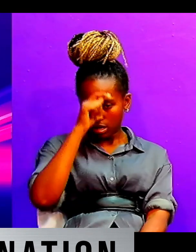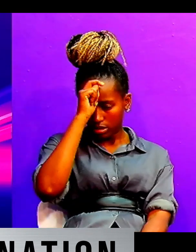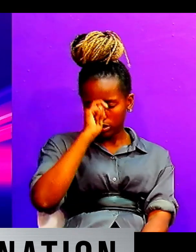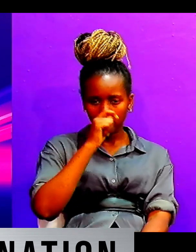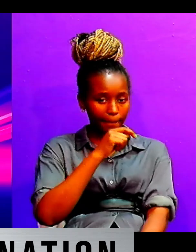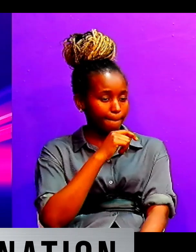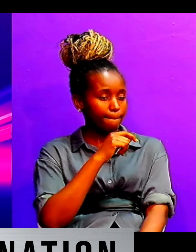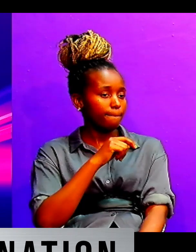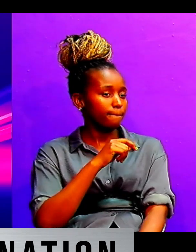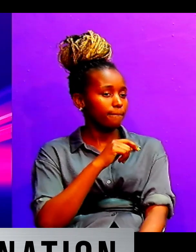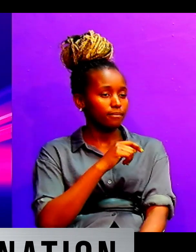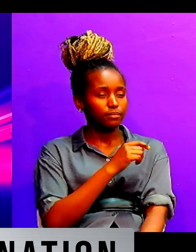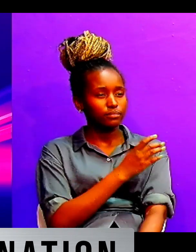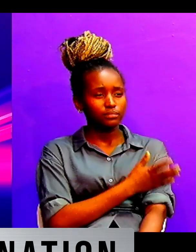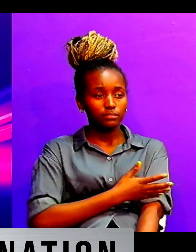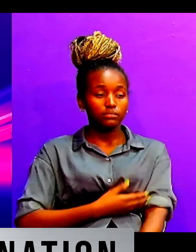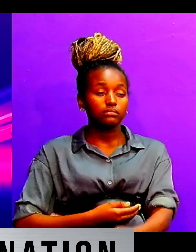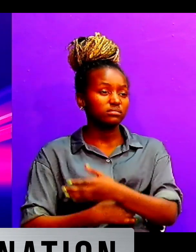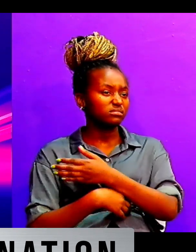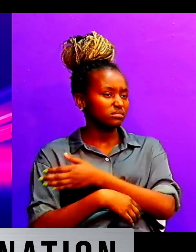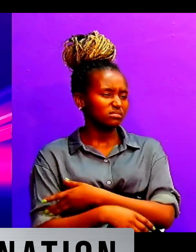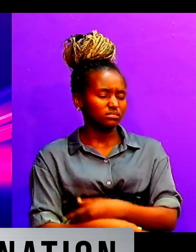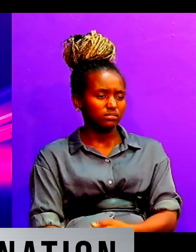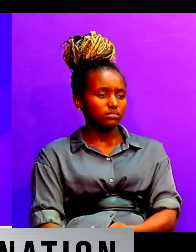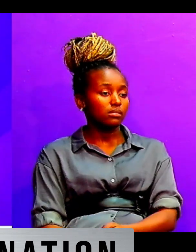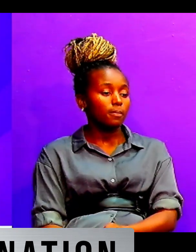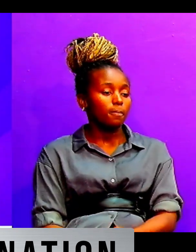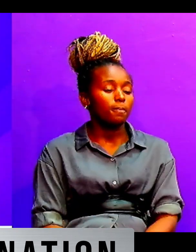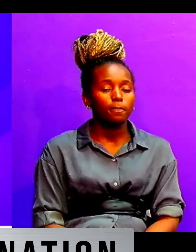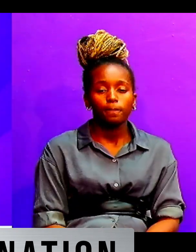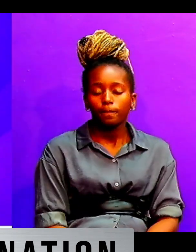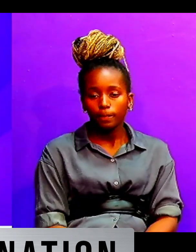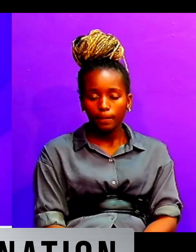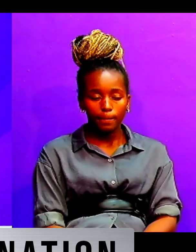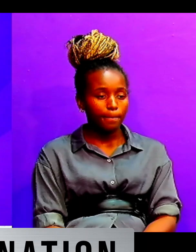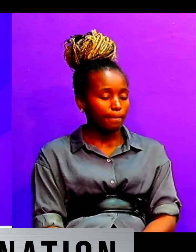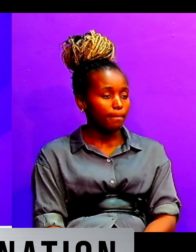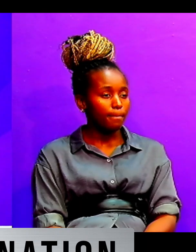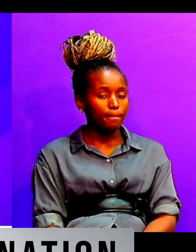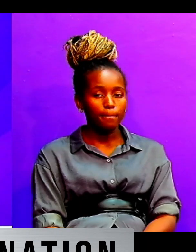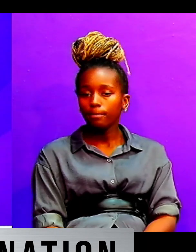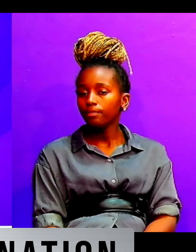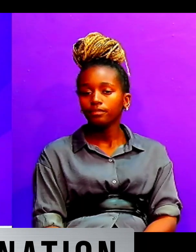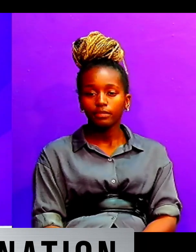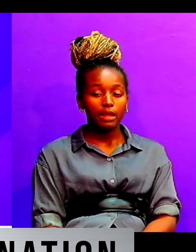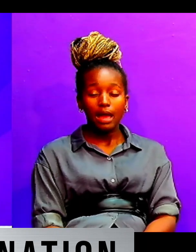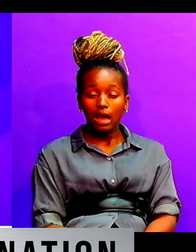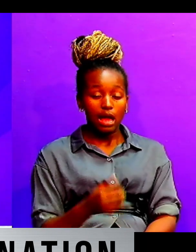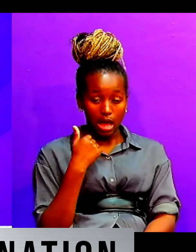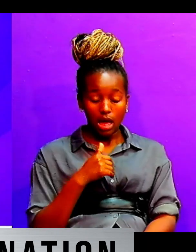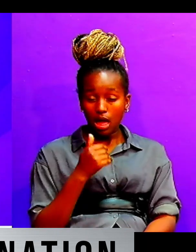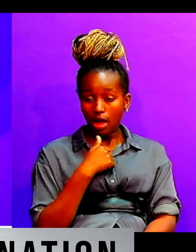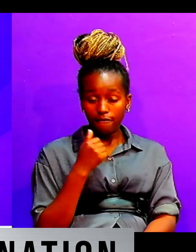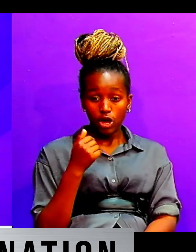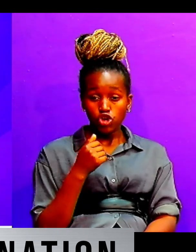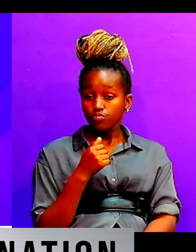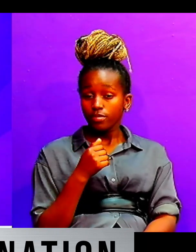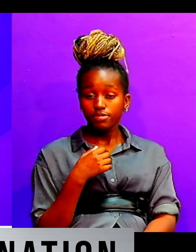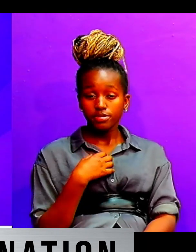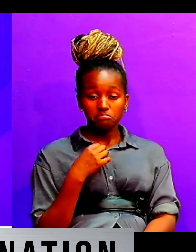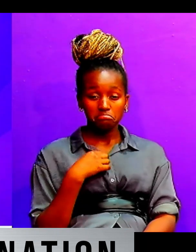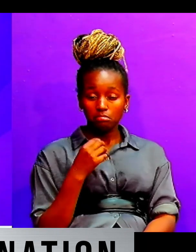you're wearing, is it part of your regalia? No. But I have, what is it called? A badge. It's called Future